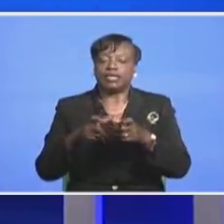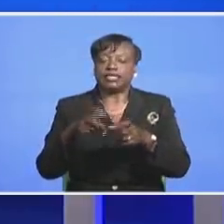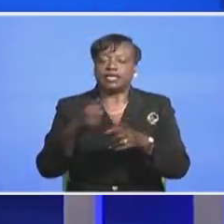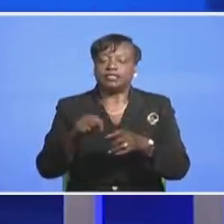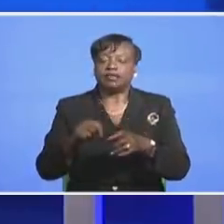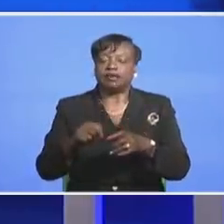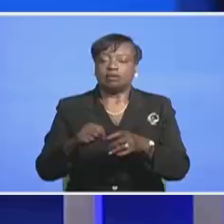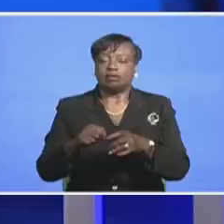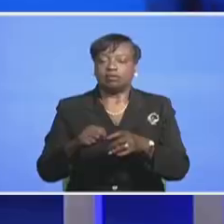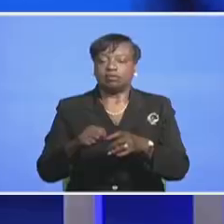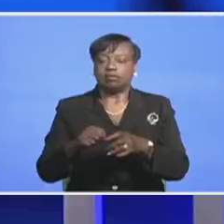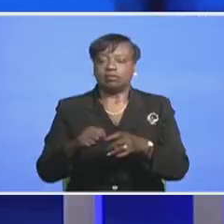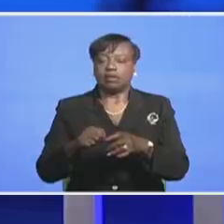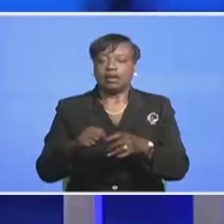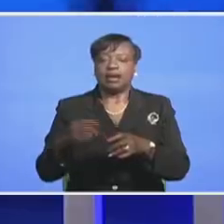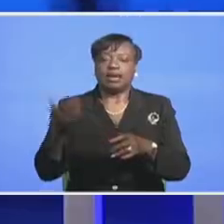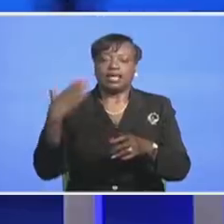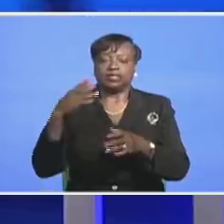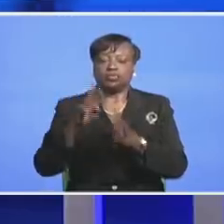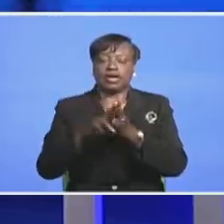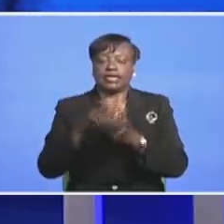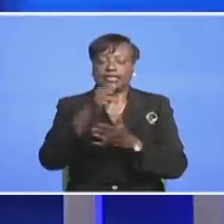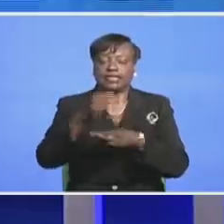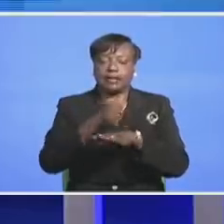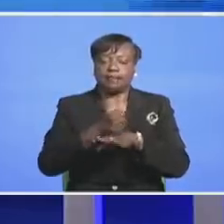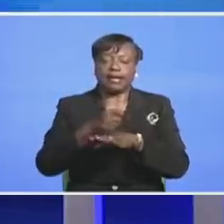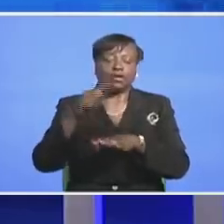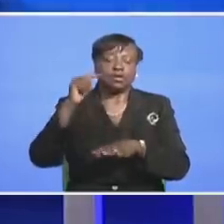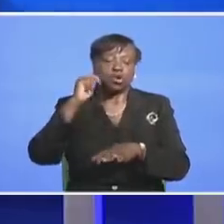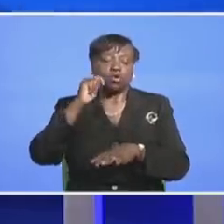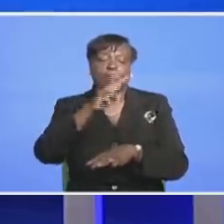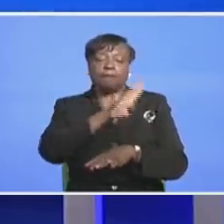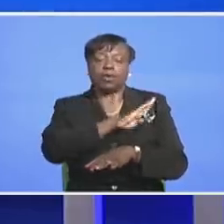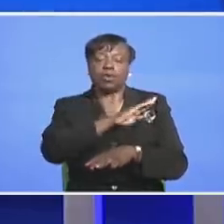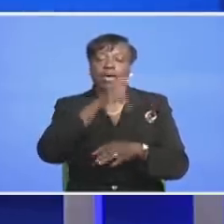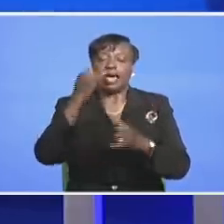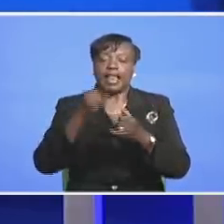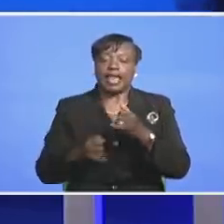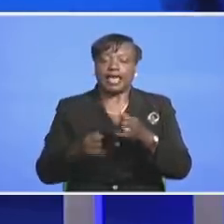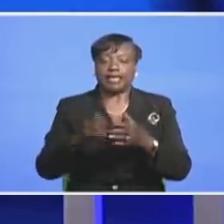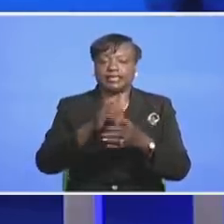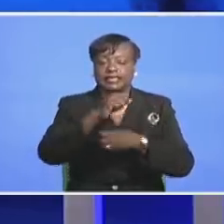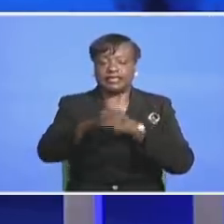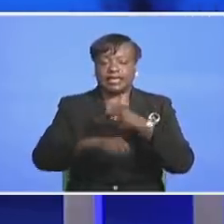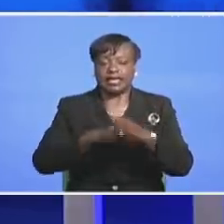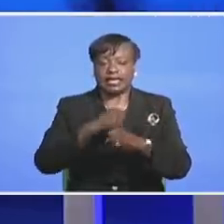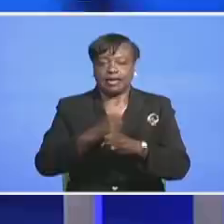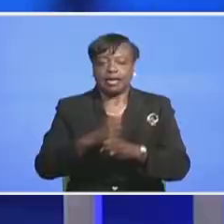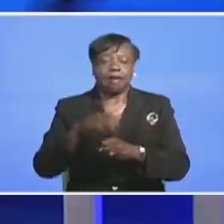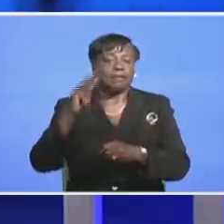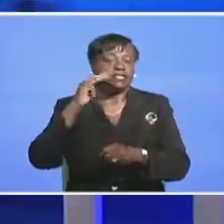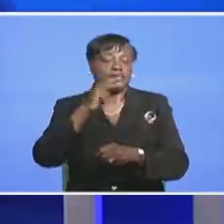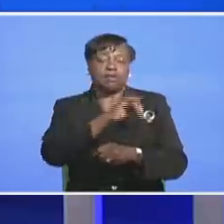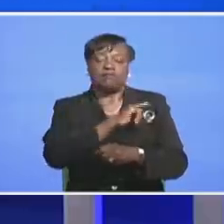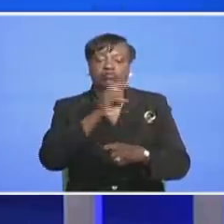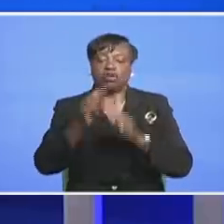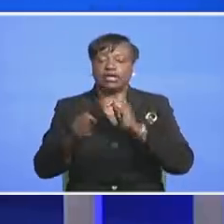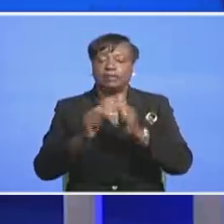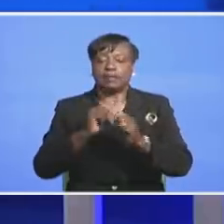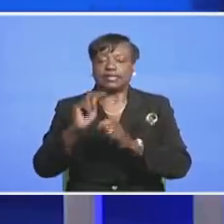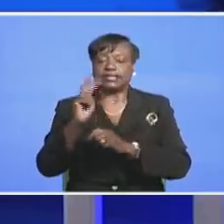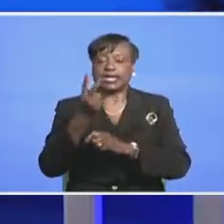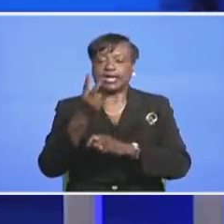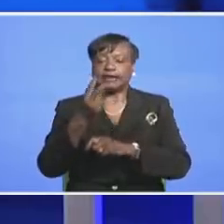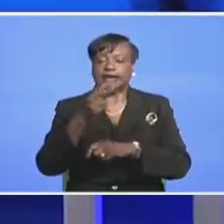by American Tori Bow last year. Also in the field on Sunday was Michelle Lee A. of Trinidad and Tobago, who was second,